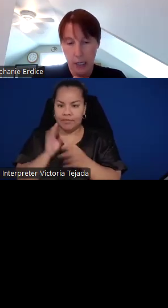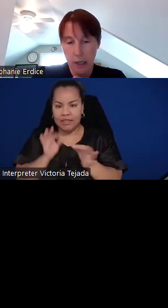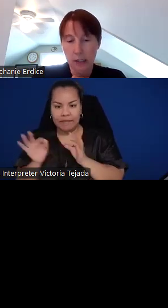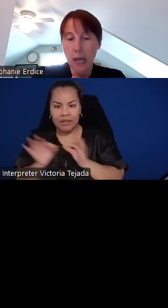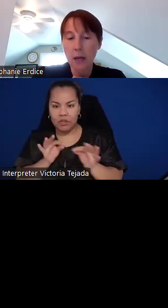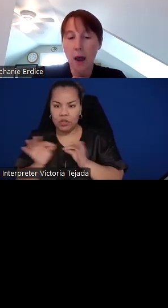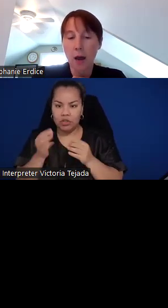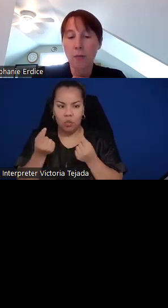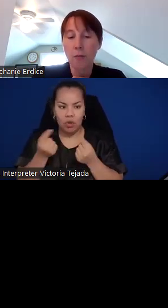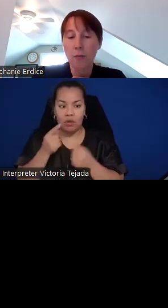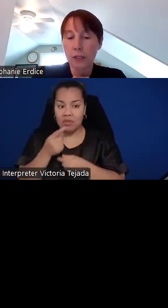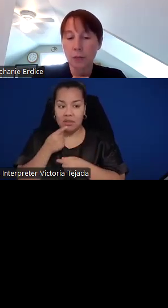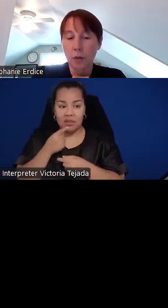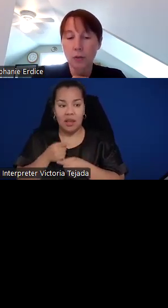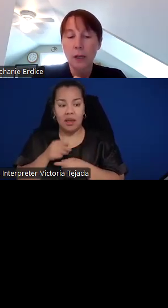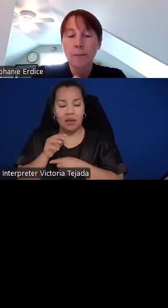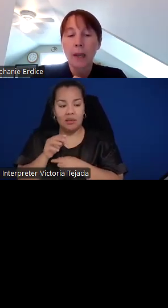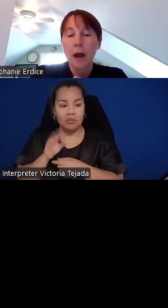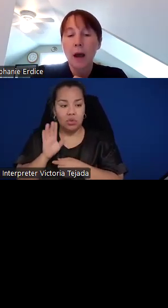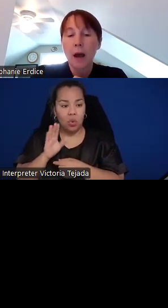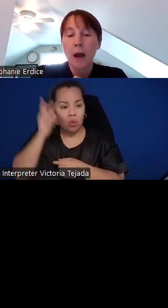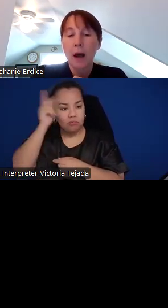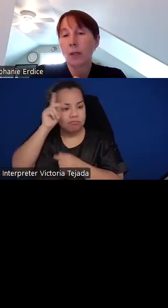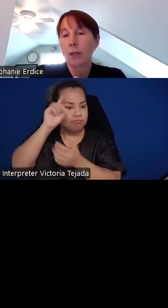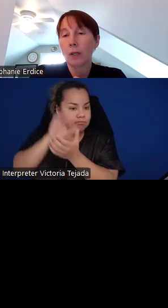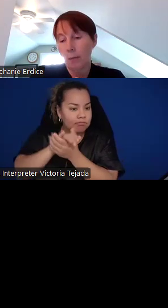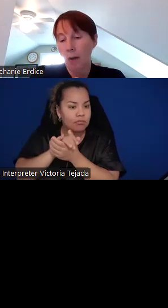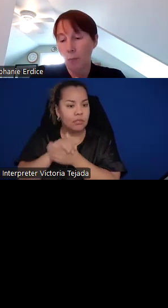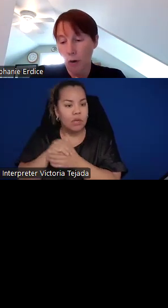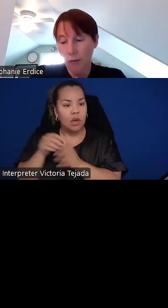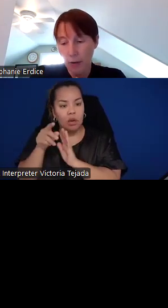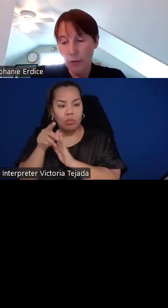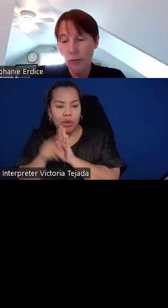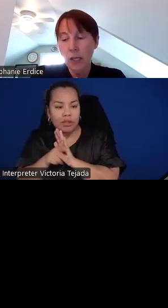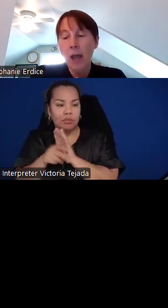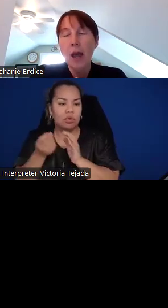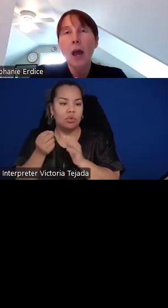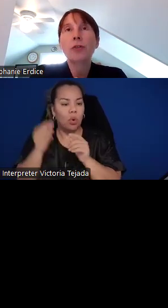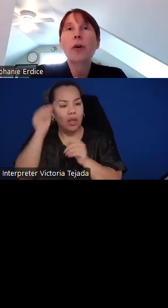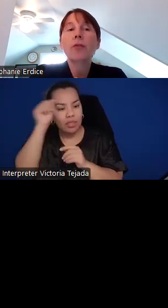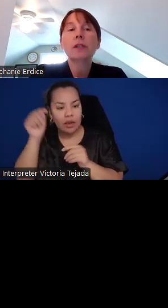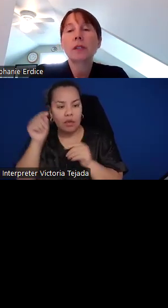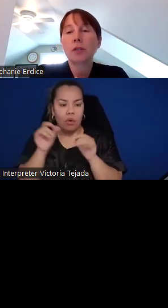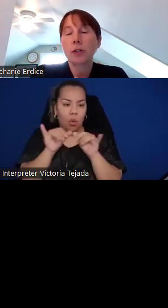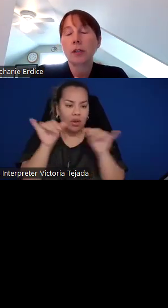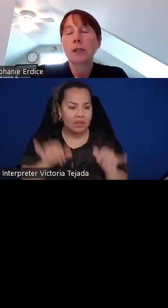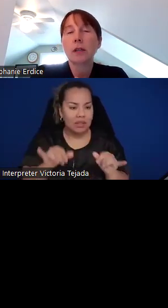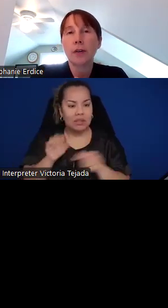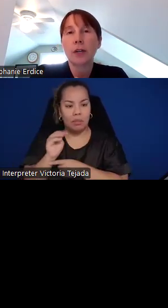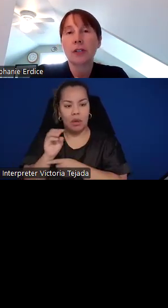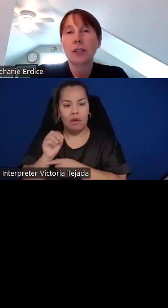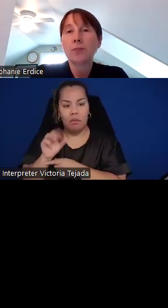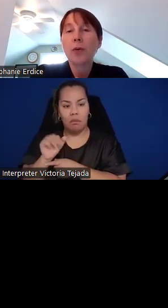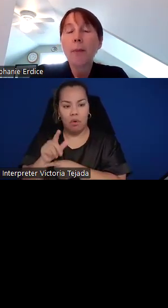it said: a set of moral principles, a theory or a system of moral values. And though